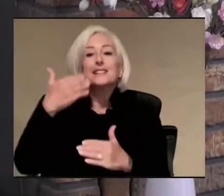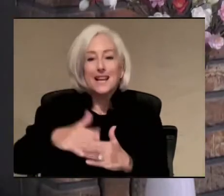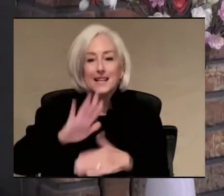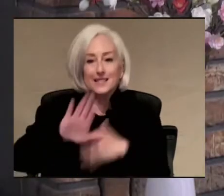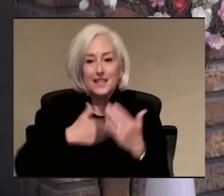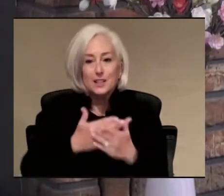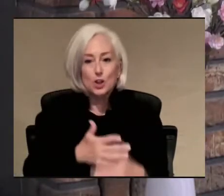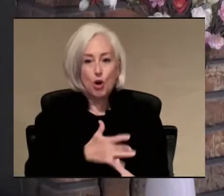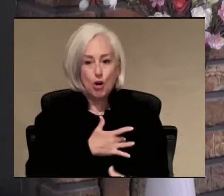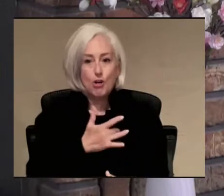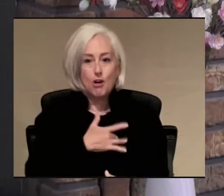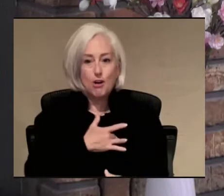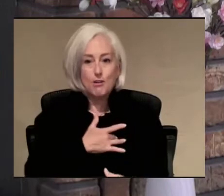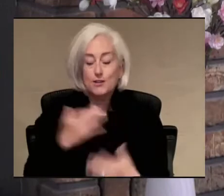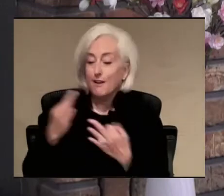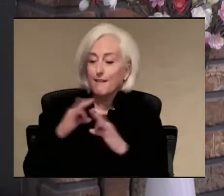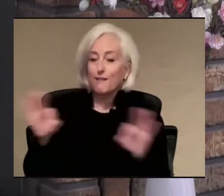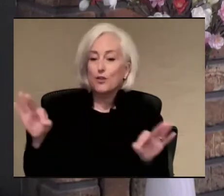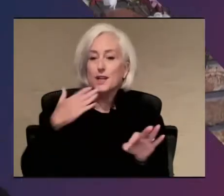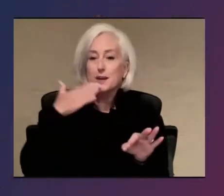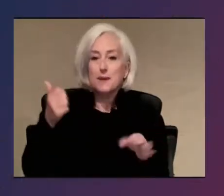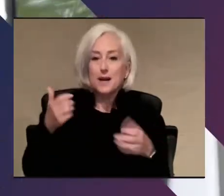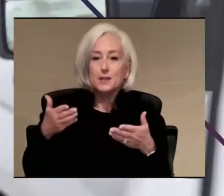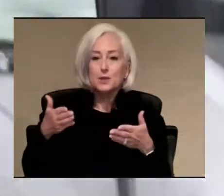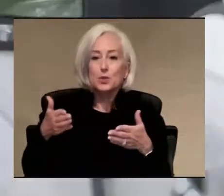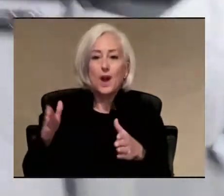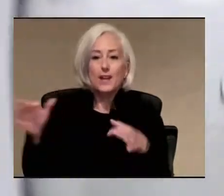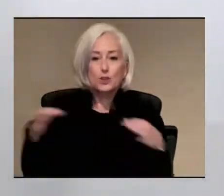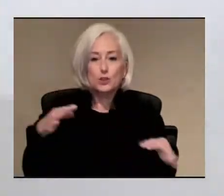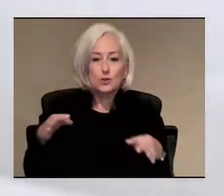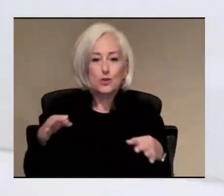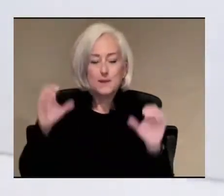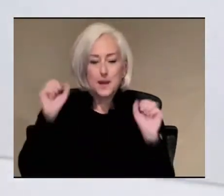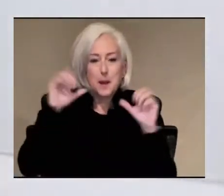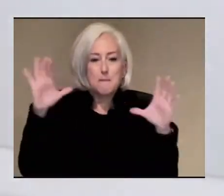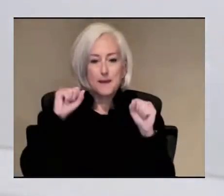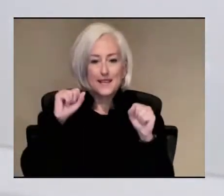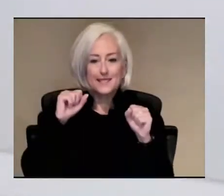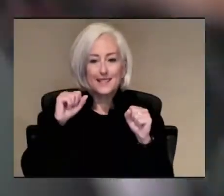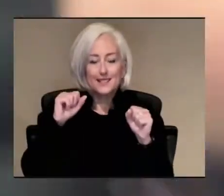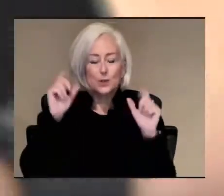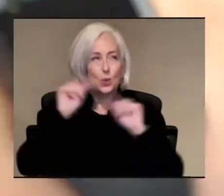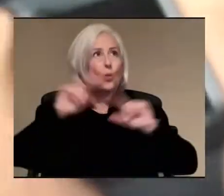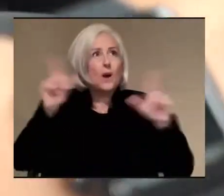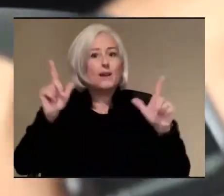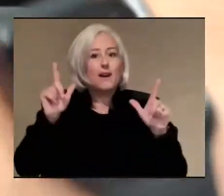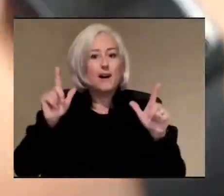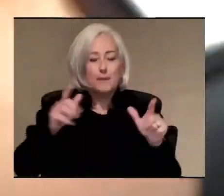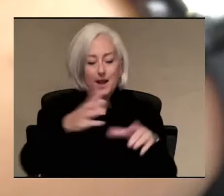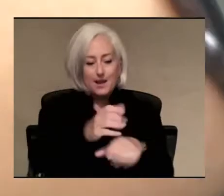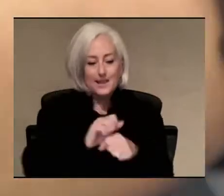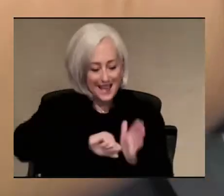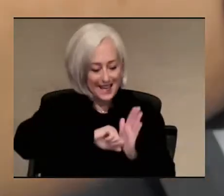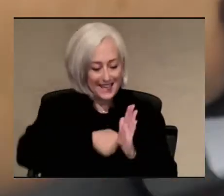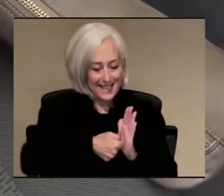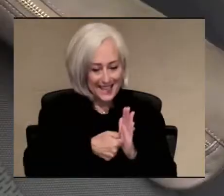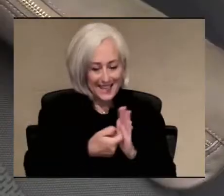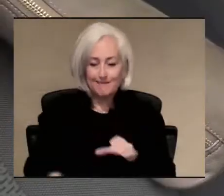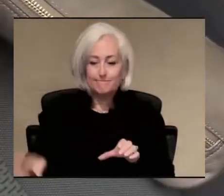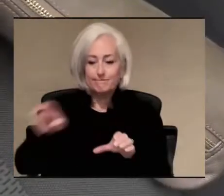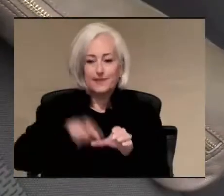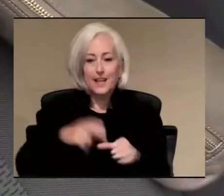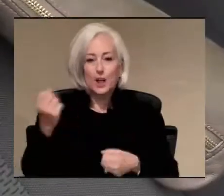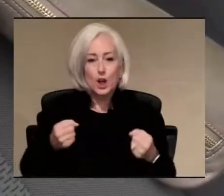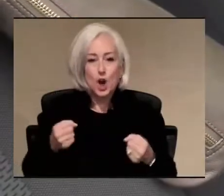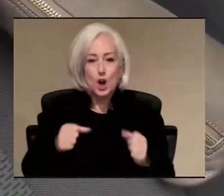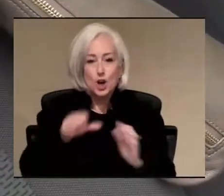the best way to describe it. It's amazing to be able to just get up, take a car key, go out, and go. The surgery that gave a local mom her life back, Thursday